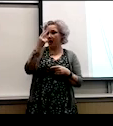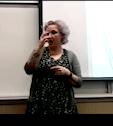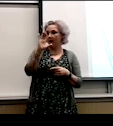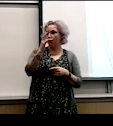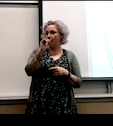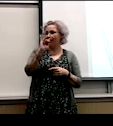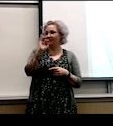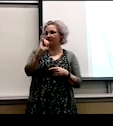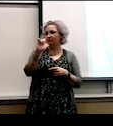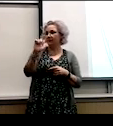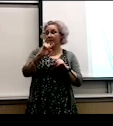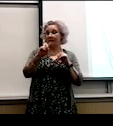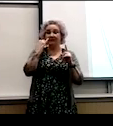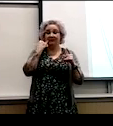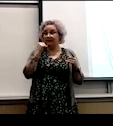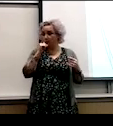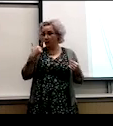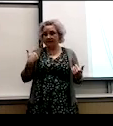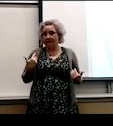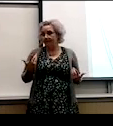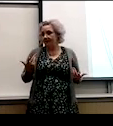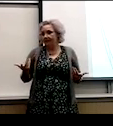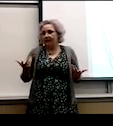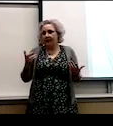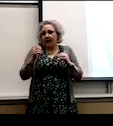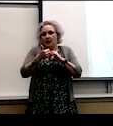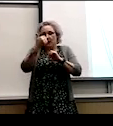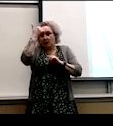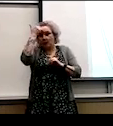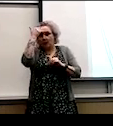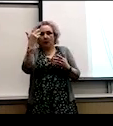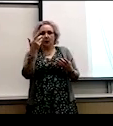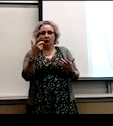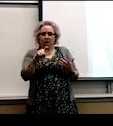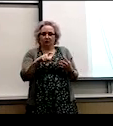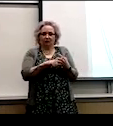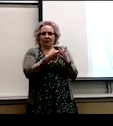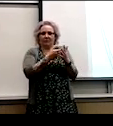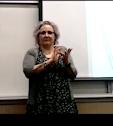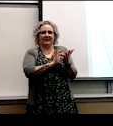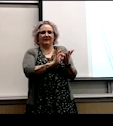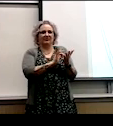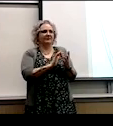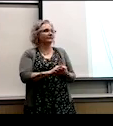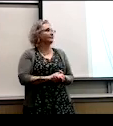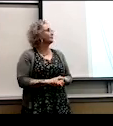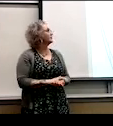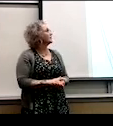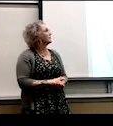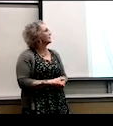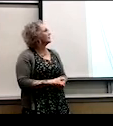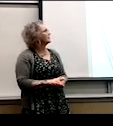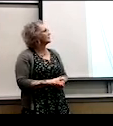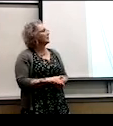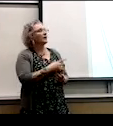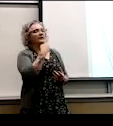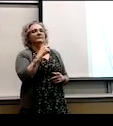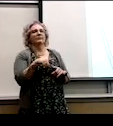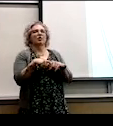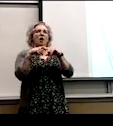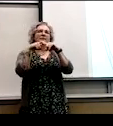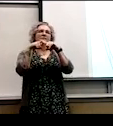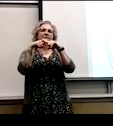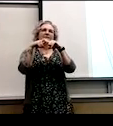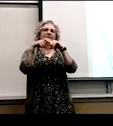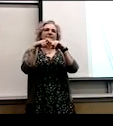you don't know enough yet. Technically, like that. Oh, this is another one of my pauses.